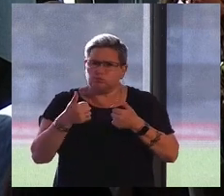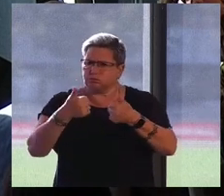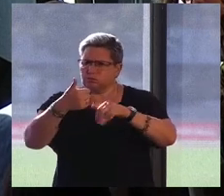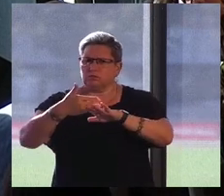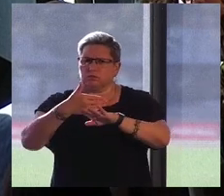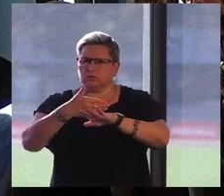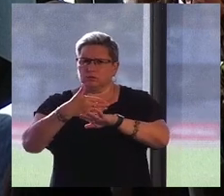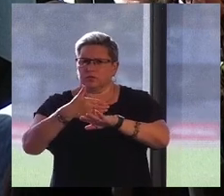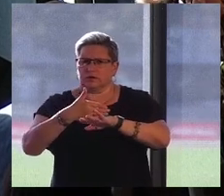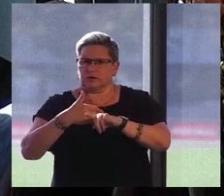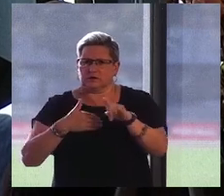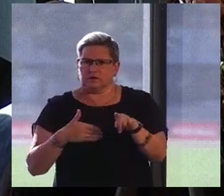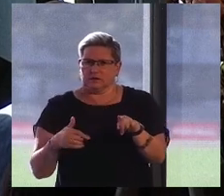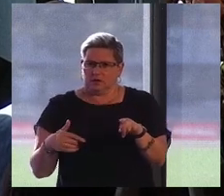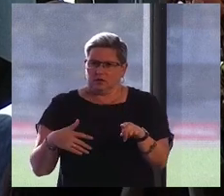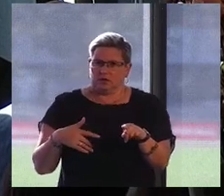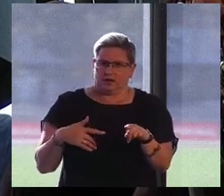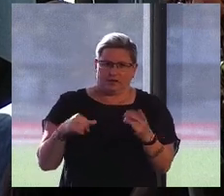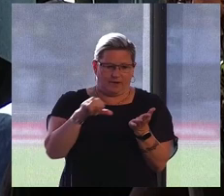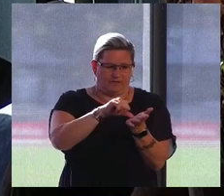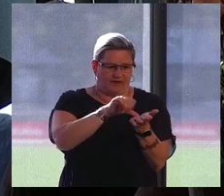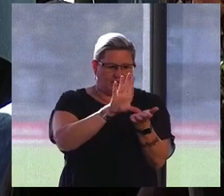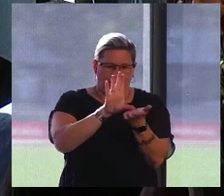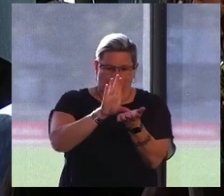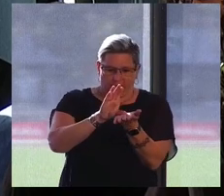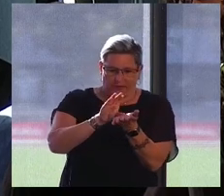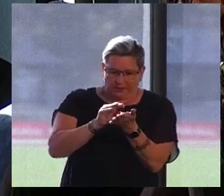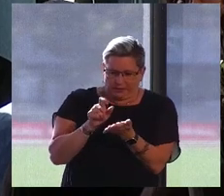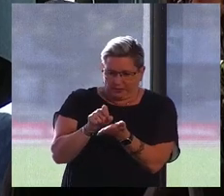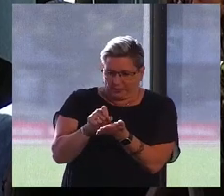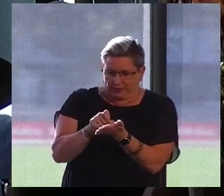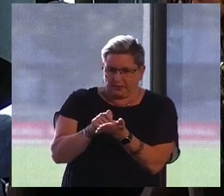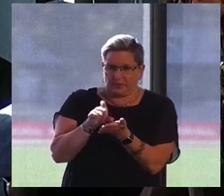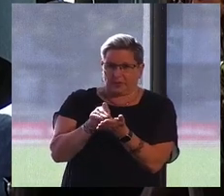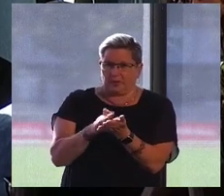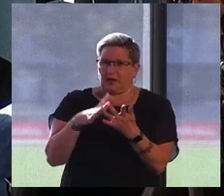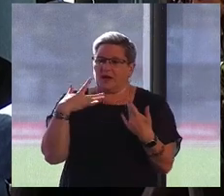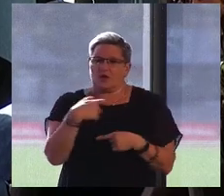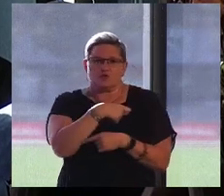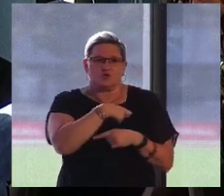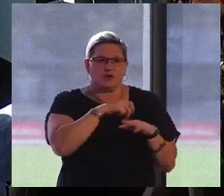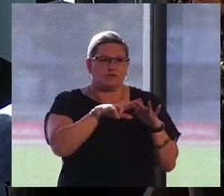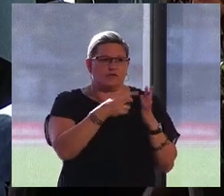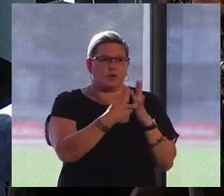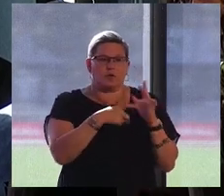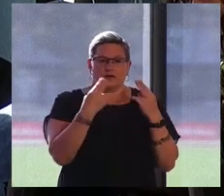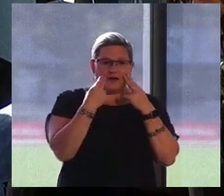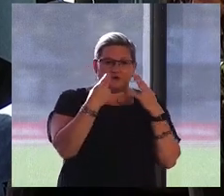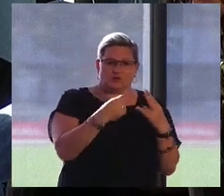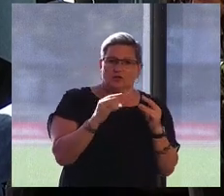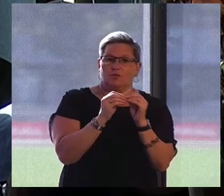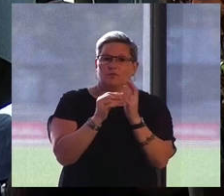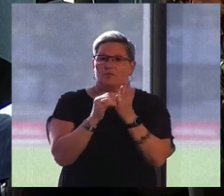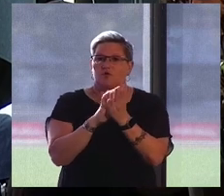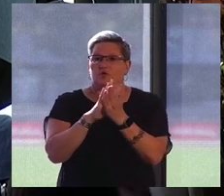avoid diluting effort and funding? The partnership between Trust for Nature and Bush Heritage is a good example of